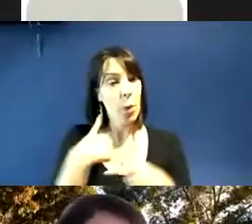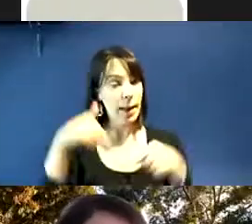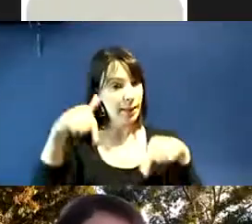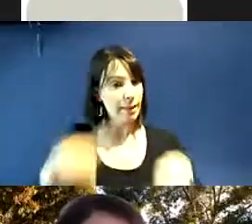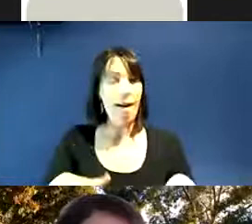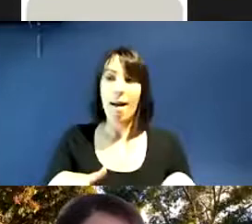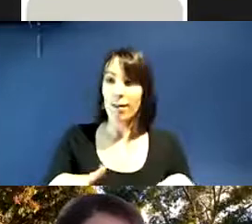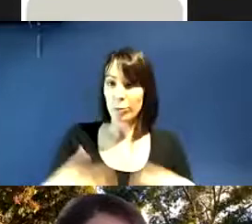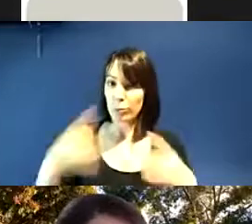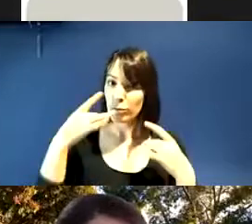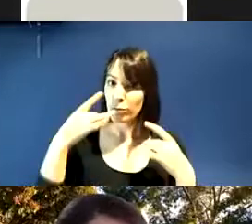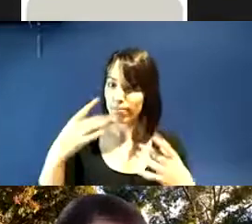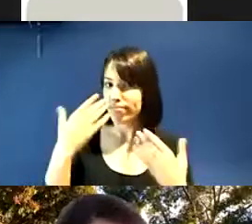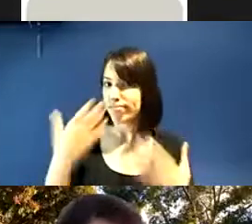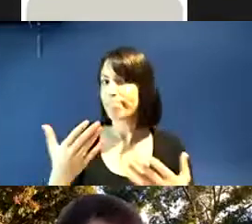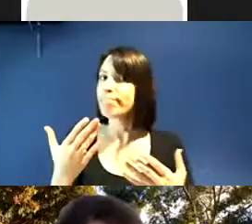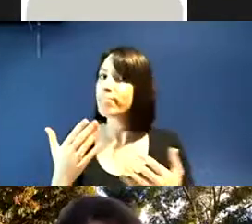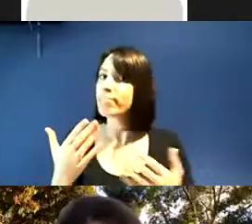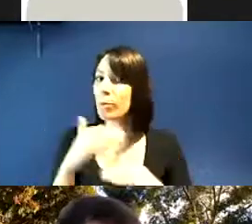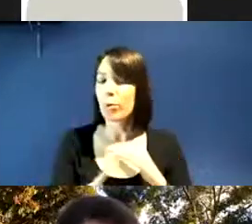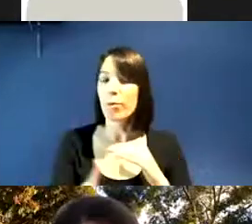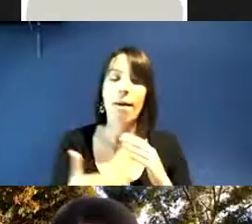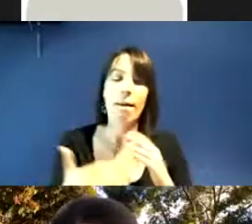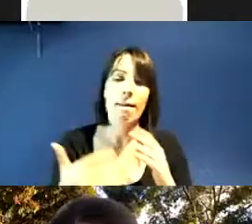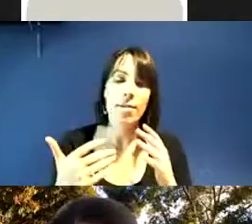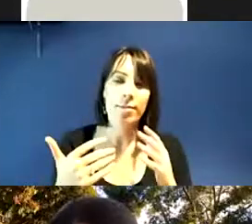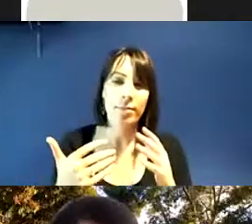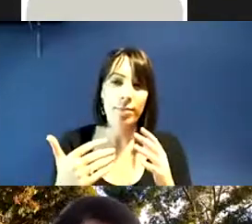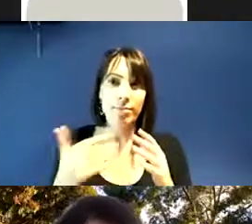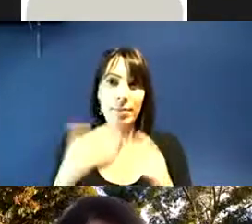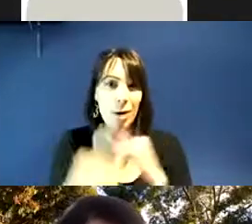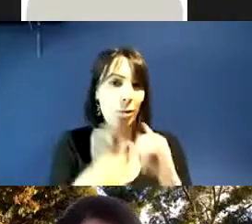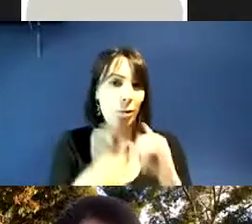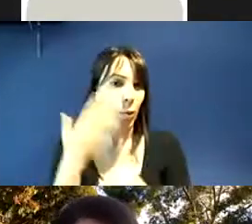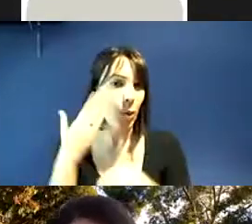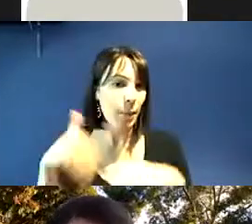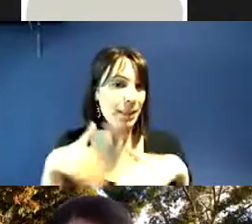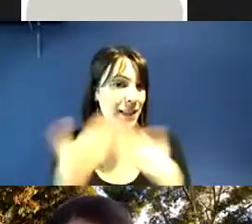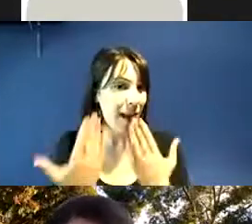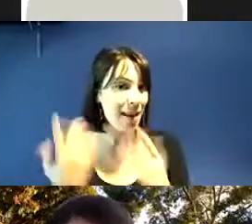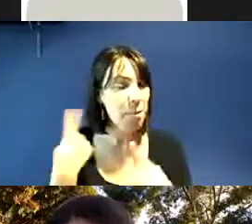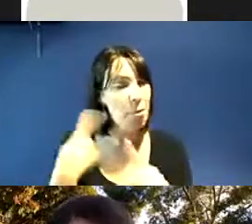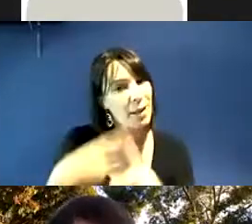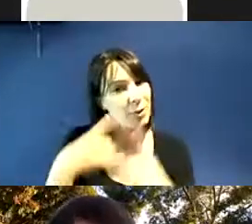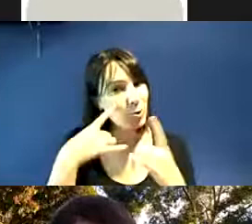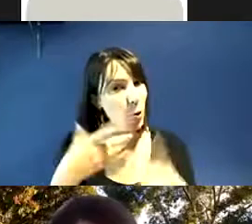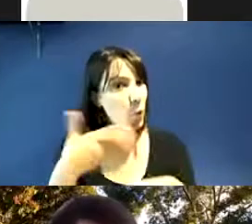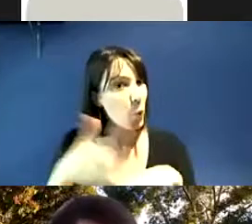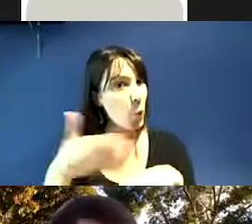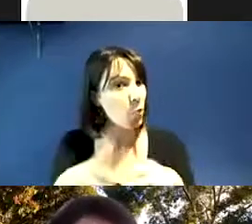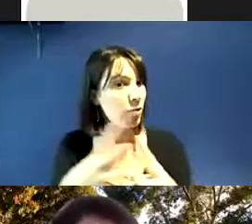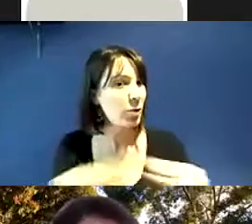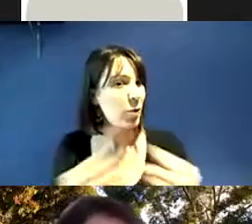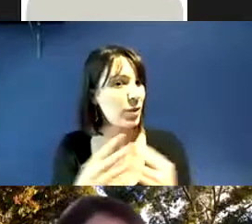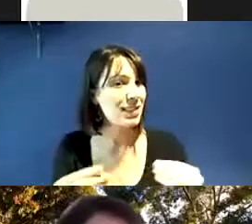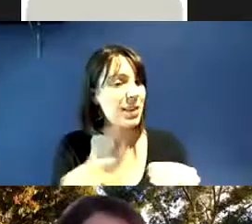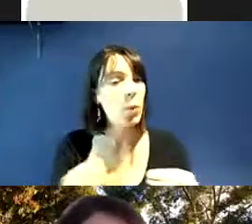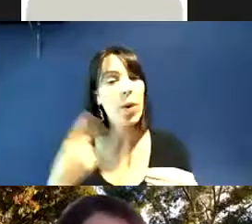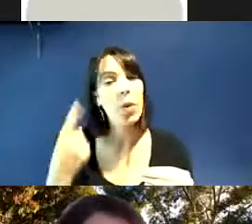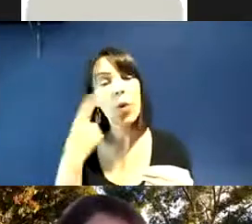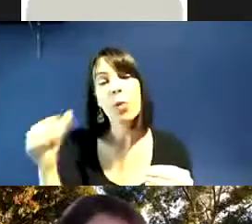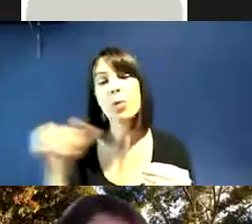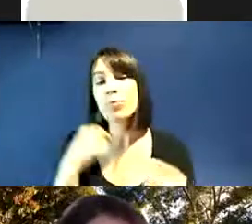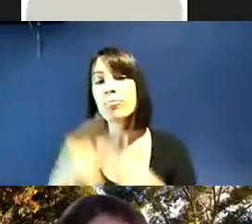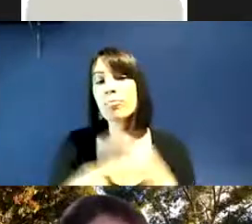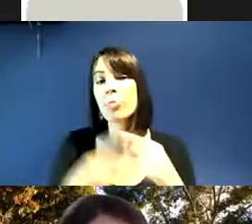and to launch WDV's new resources. While we were here, we wanted to take the chance to tell you about some relevant work that WDV's been doing